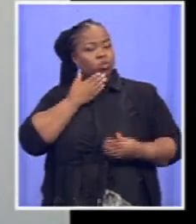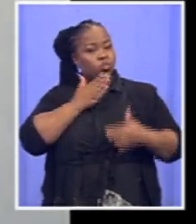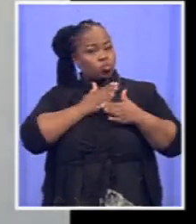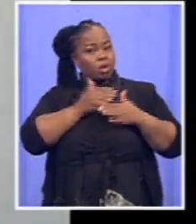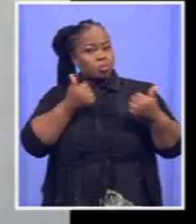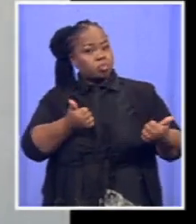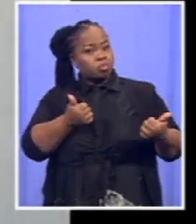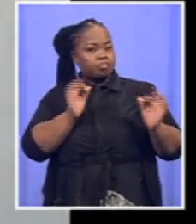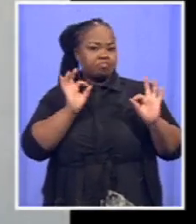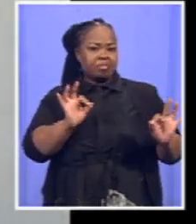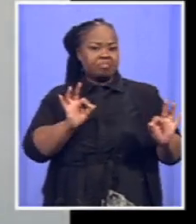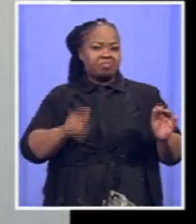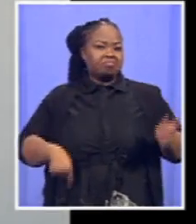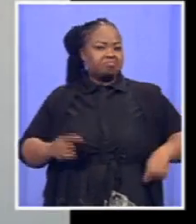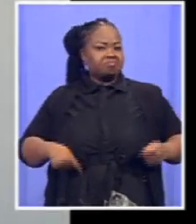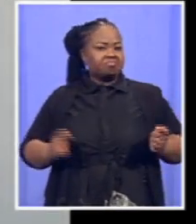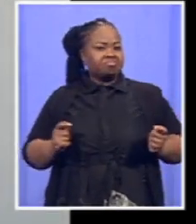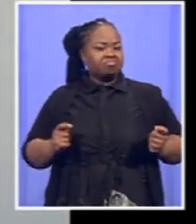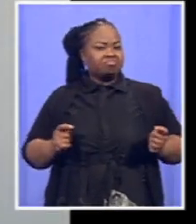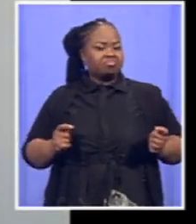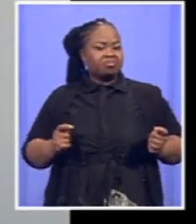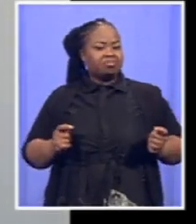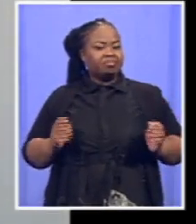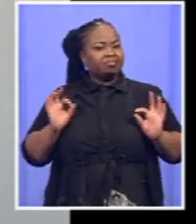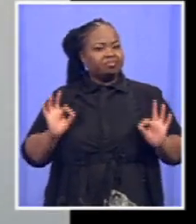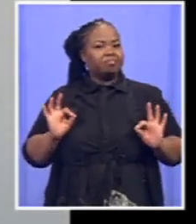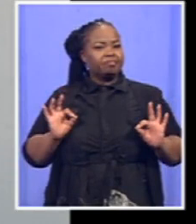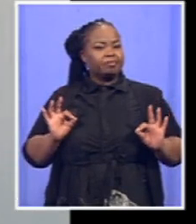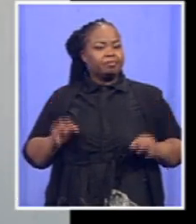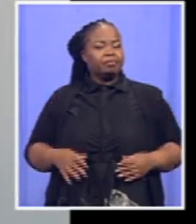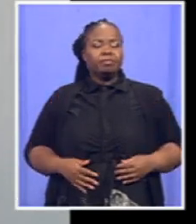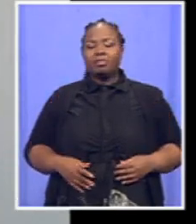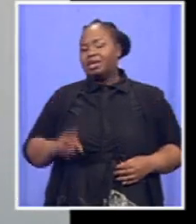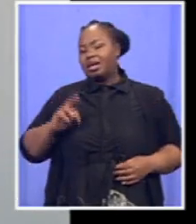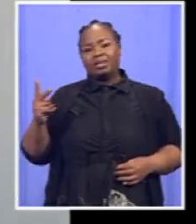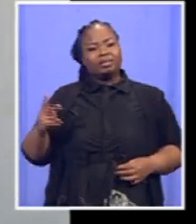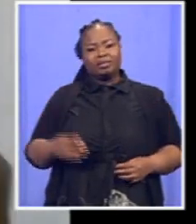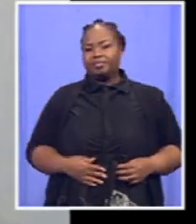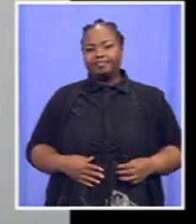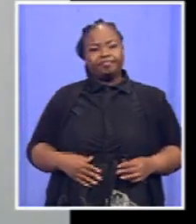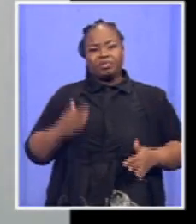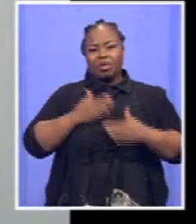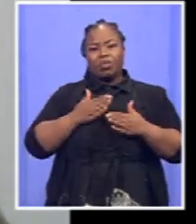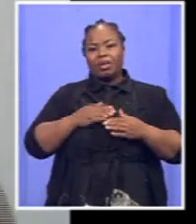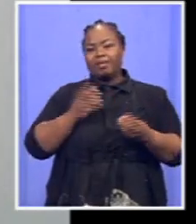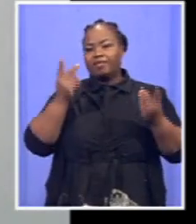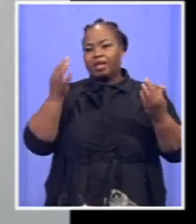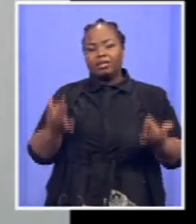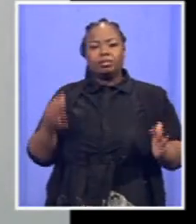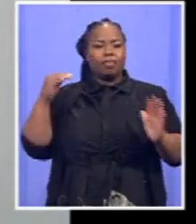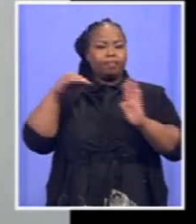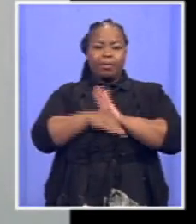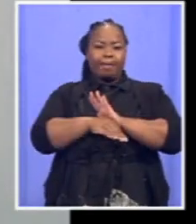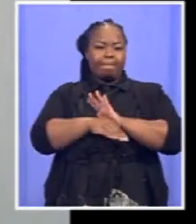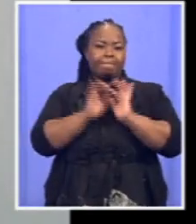would say, are functioning optimally. The rest are not. Their financial